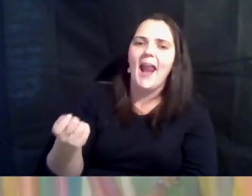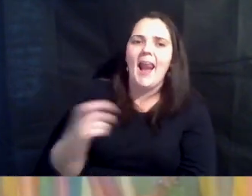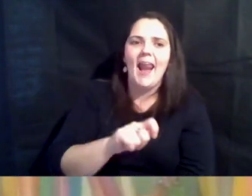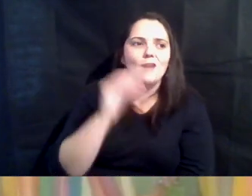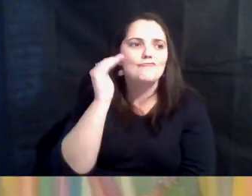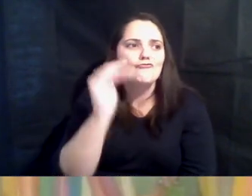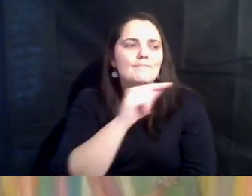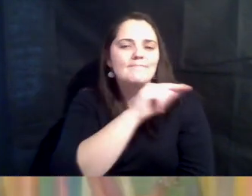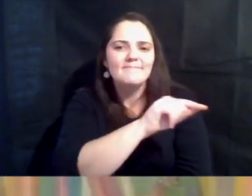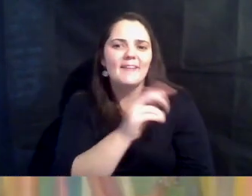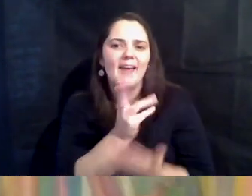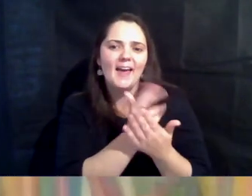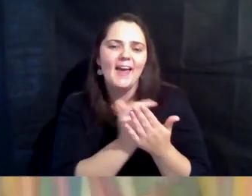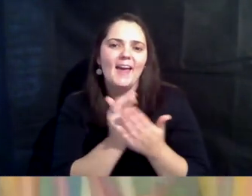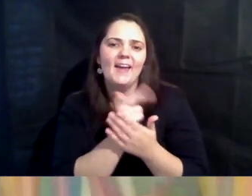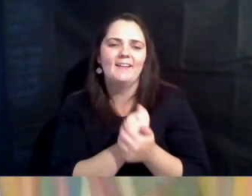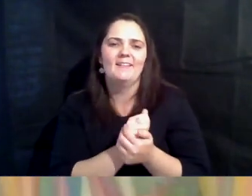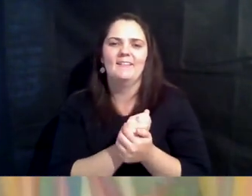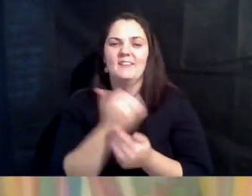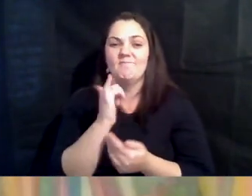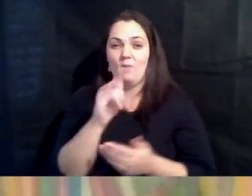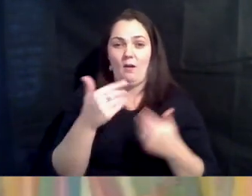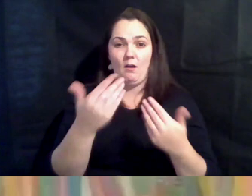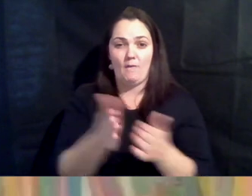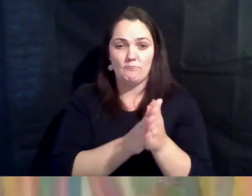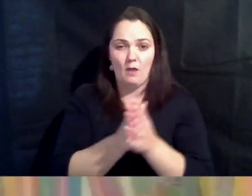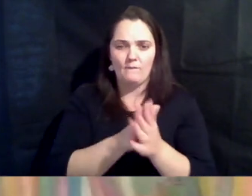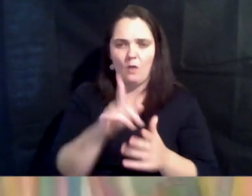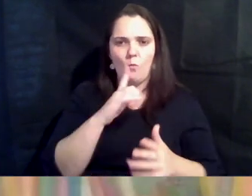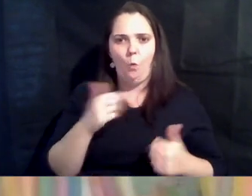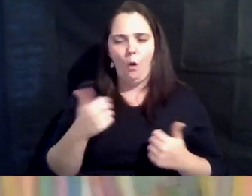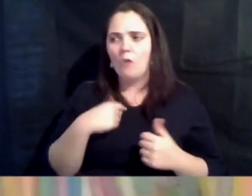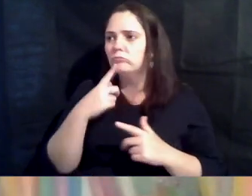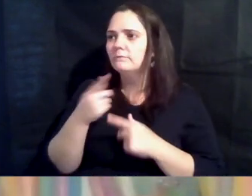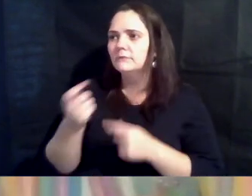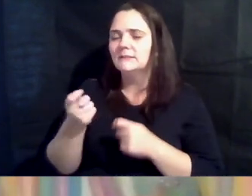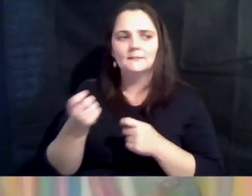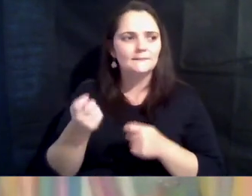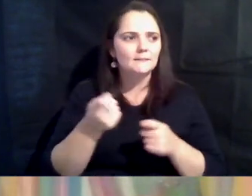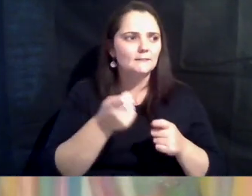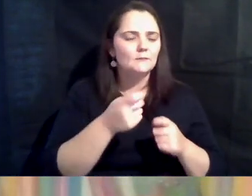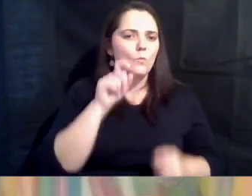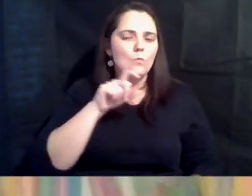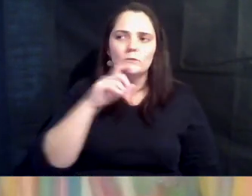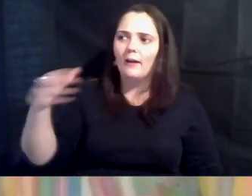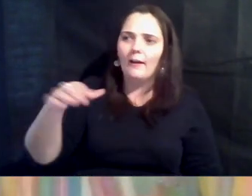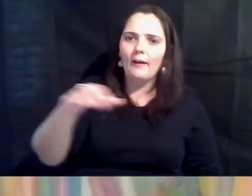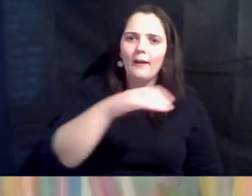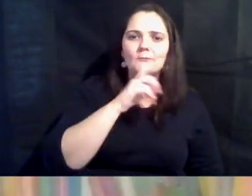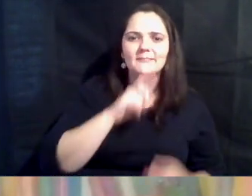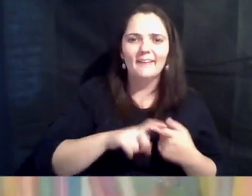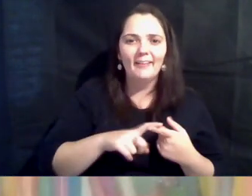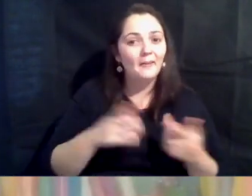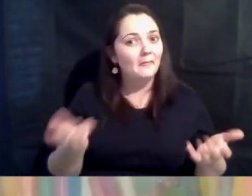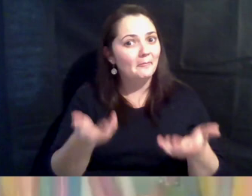so beautiful, desk plant. I just want to help you thrive. I think, look, we've only got 5 minutes left, but I need to make